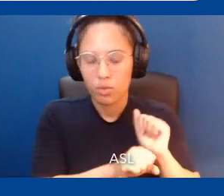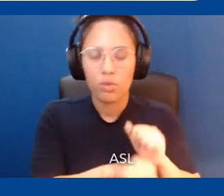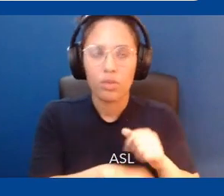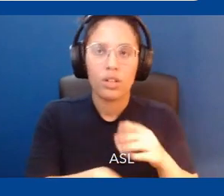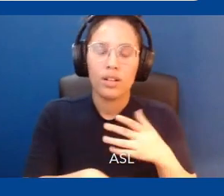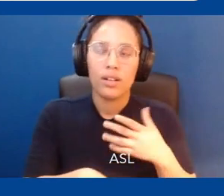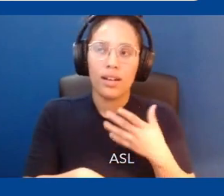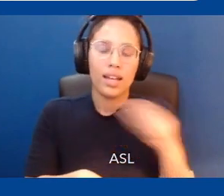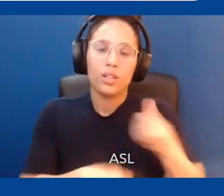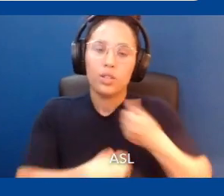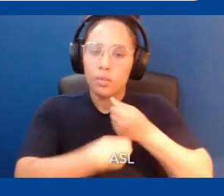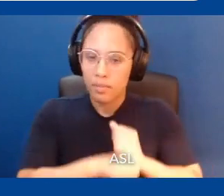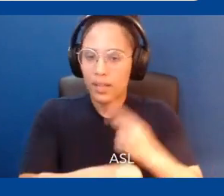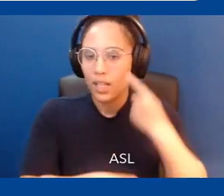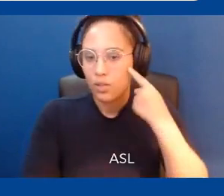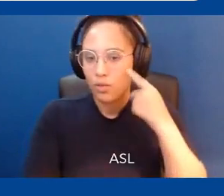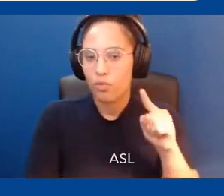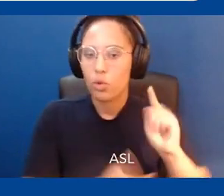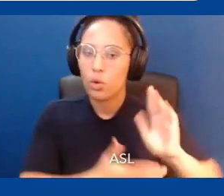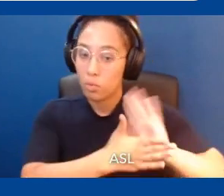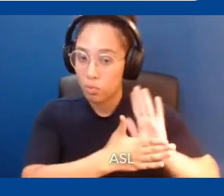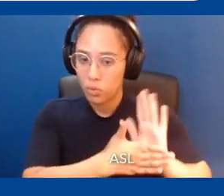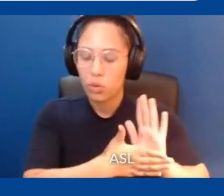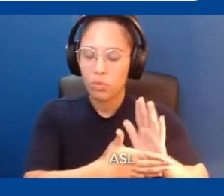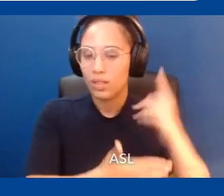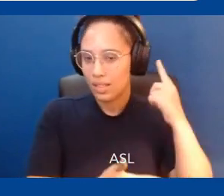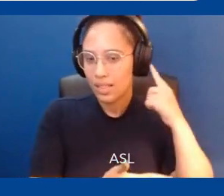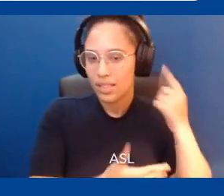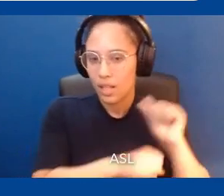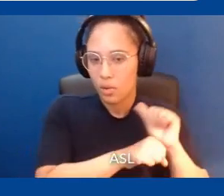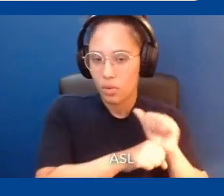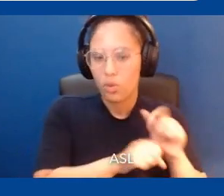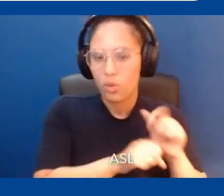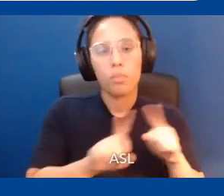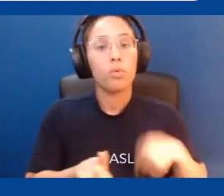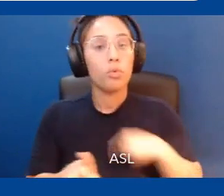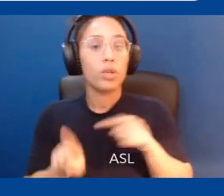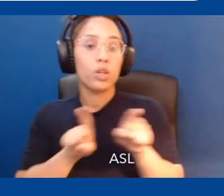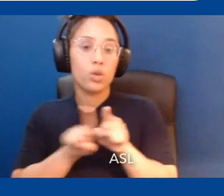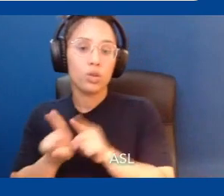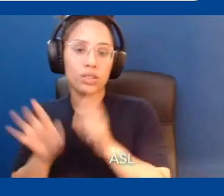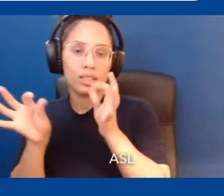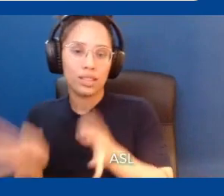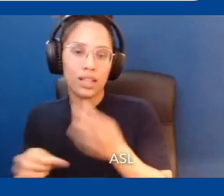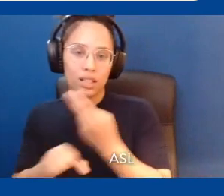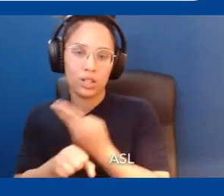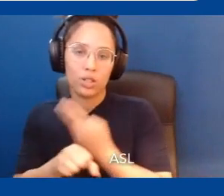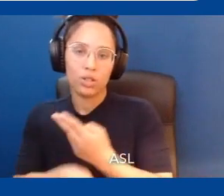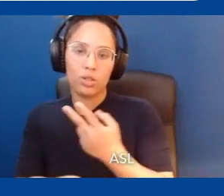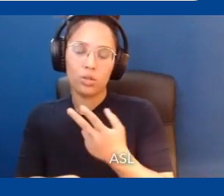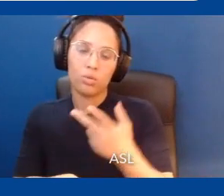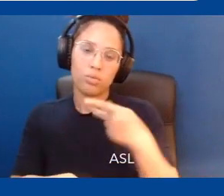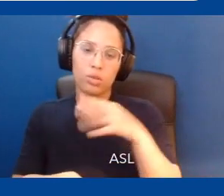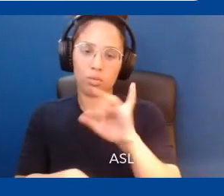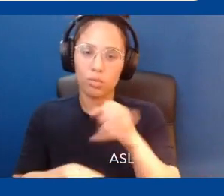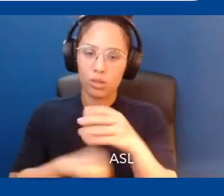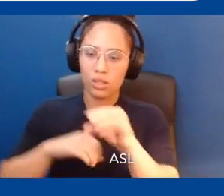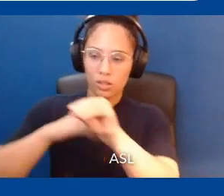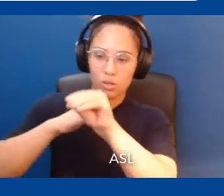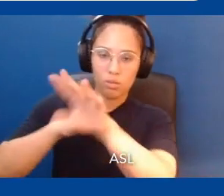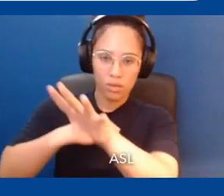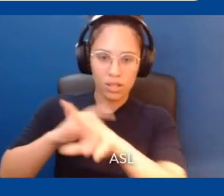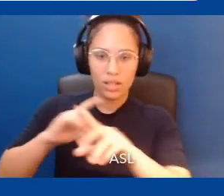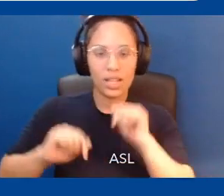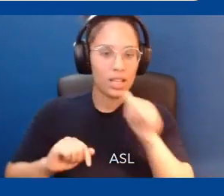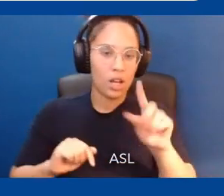work, but we also decided to use the projector that a cinema affords, and not just the left, center, right